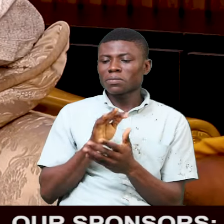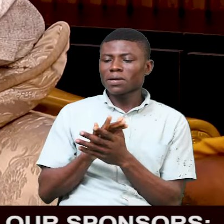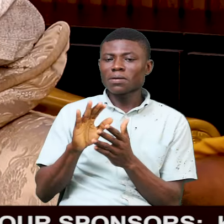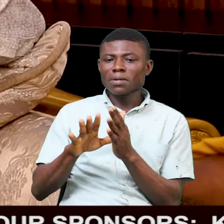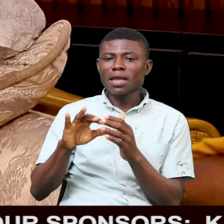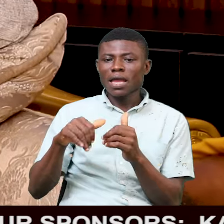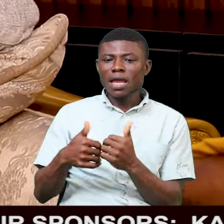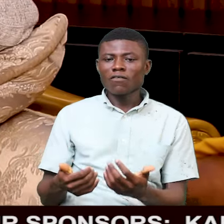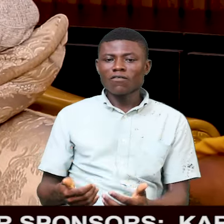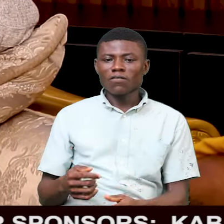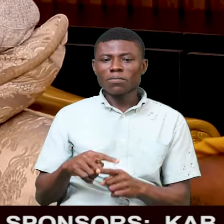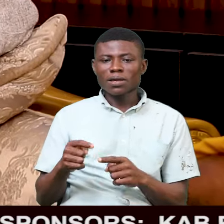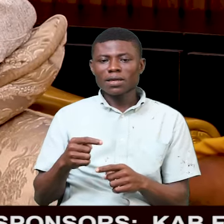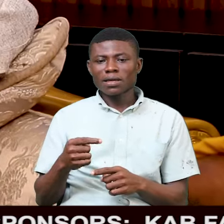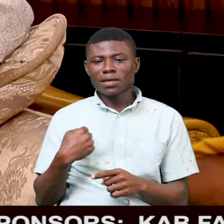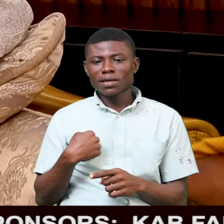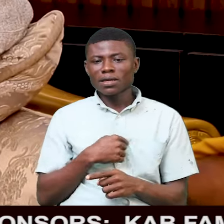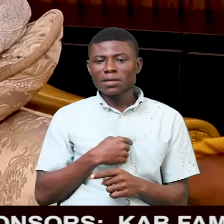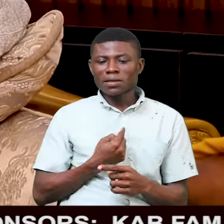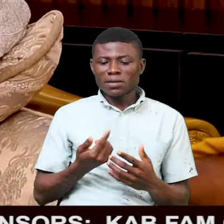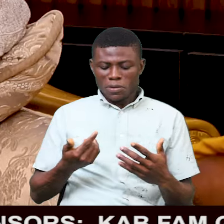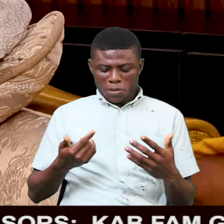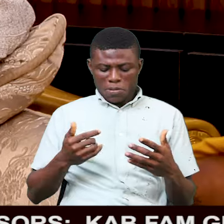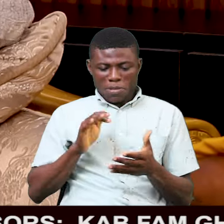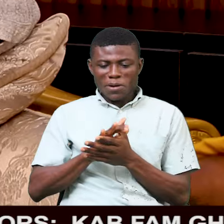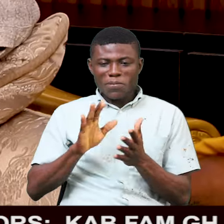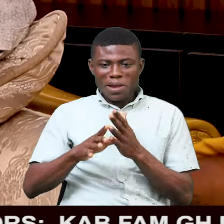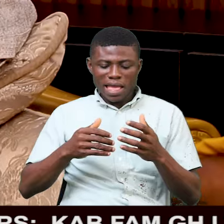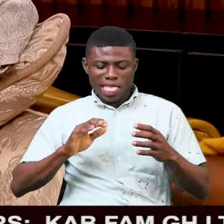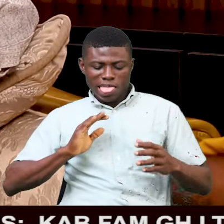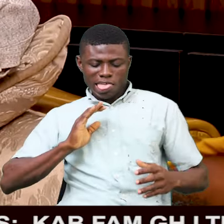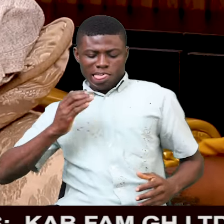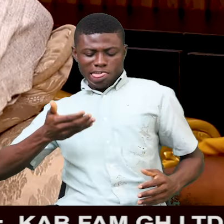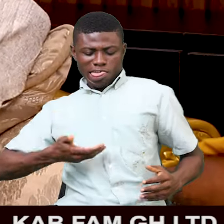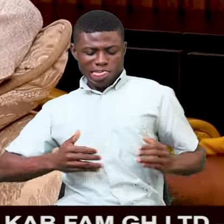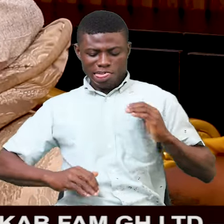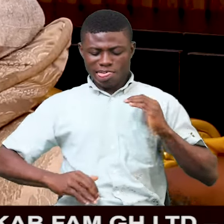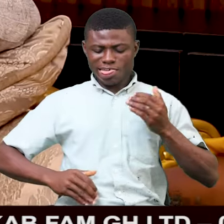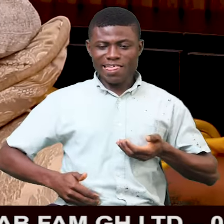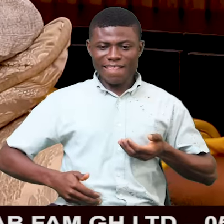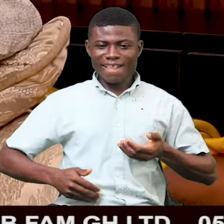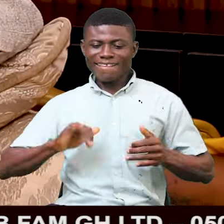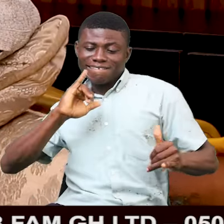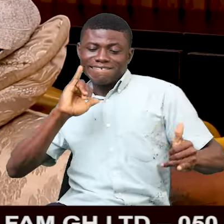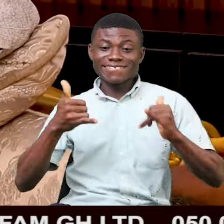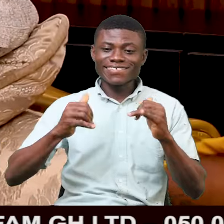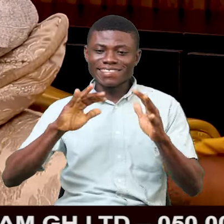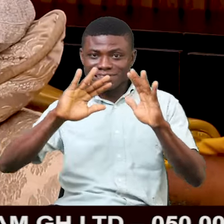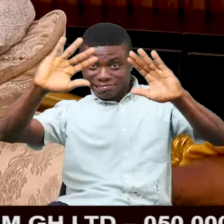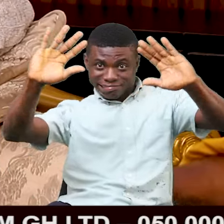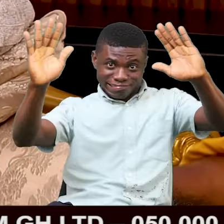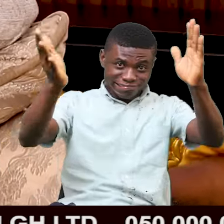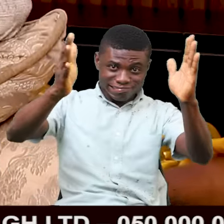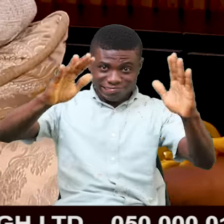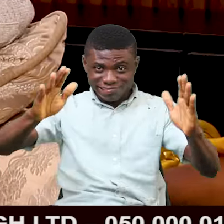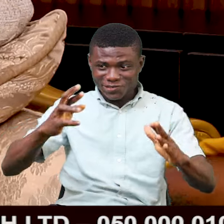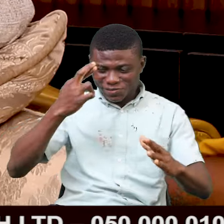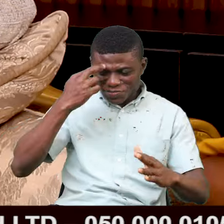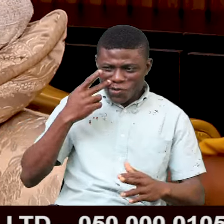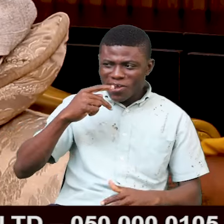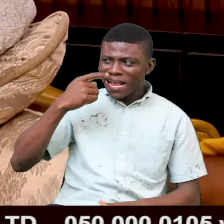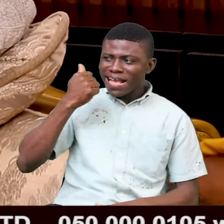by Manchester. Yeah. We marry by Arsenal. We marry by Juventus. Yes. Oba no wa men two come on. Owo two